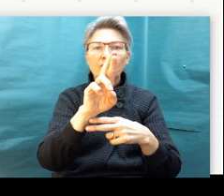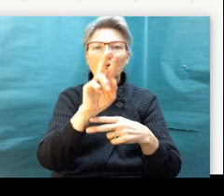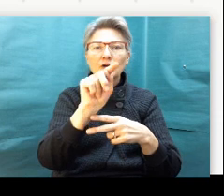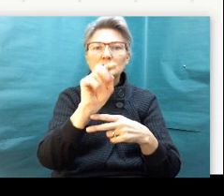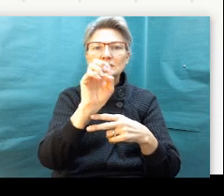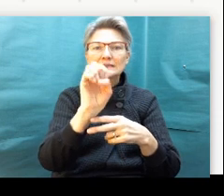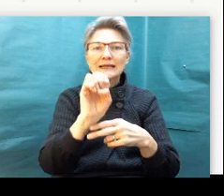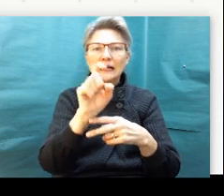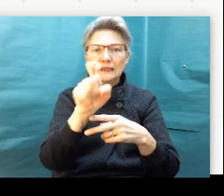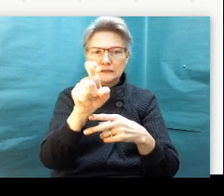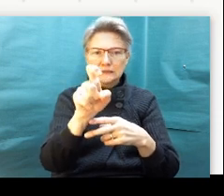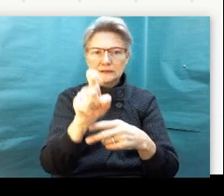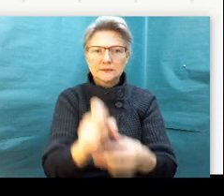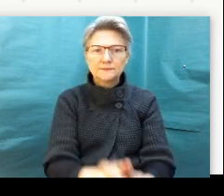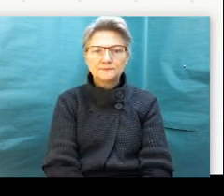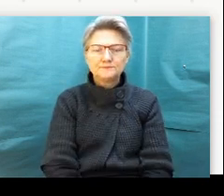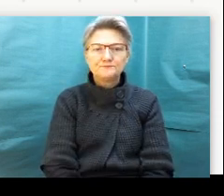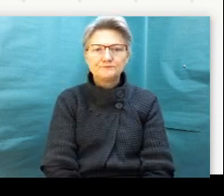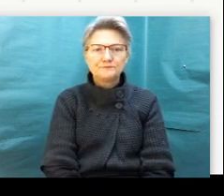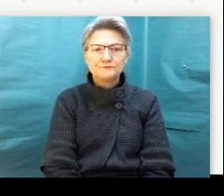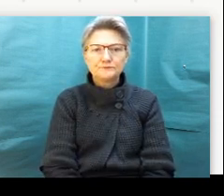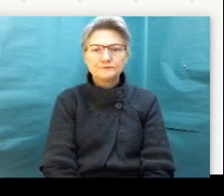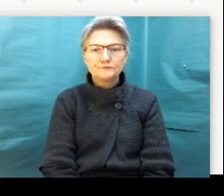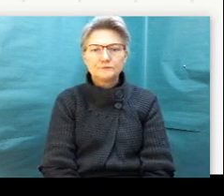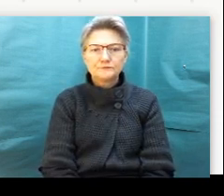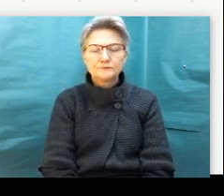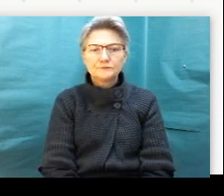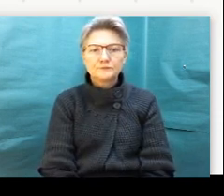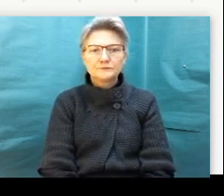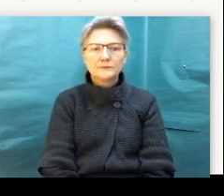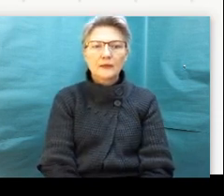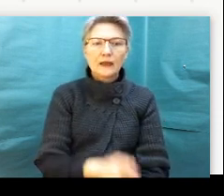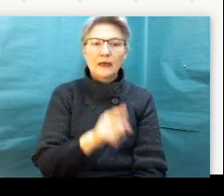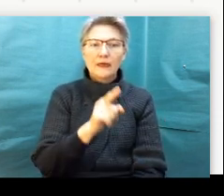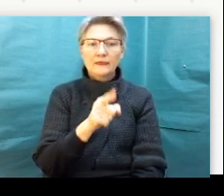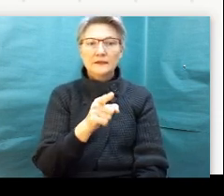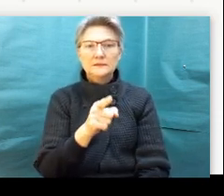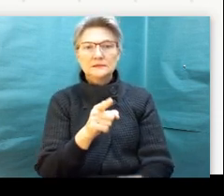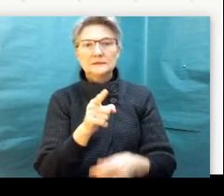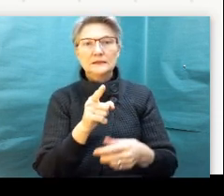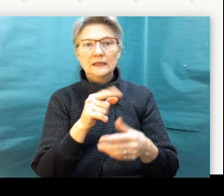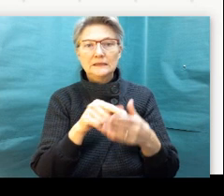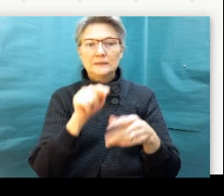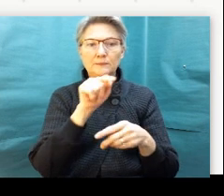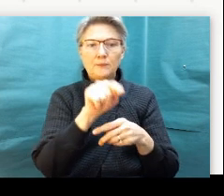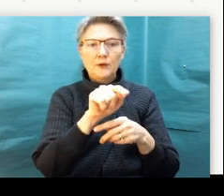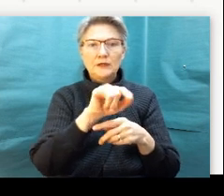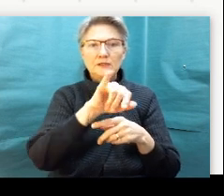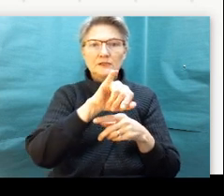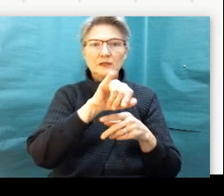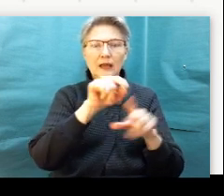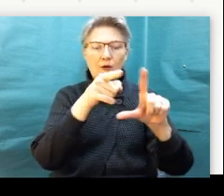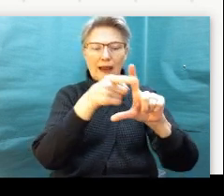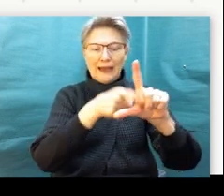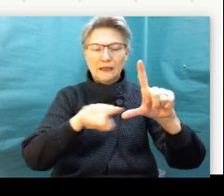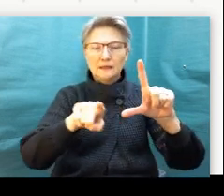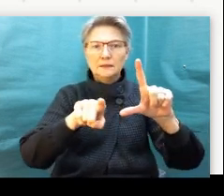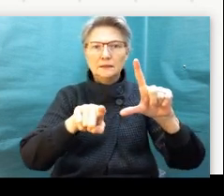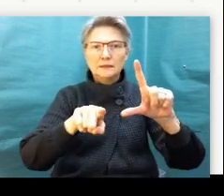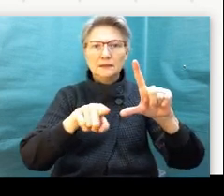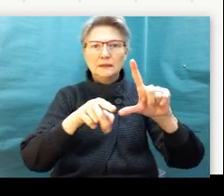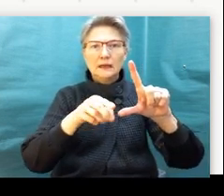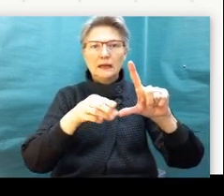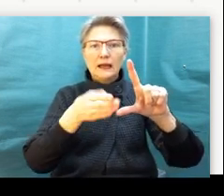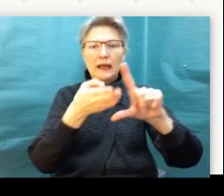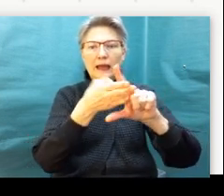where these two meet is called the vertex. So this here is called angle J. Okay,